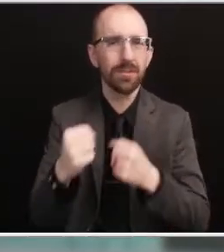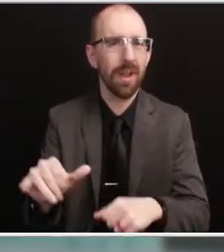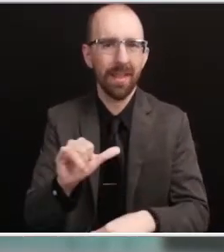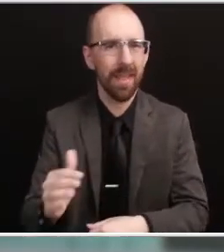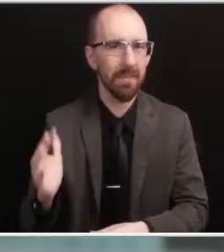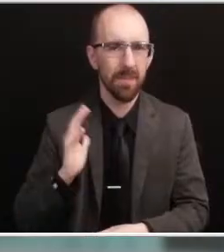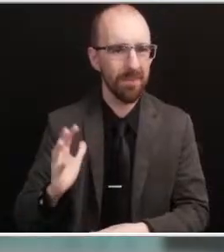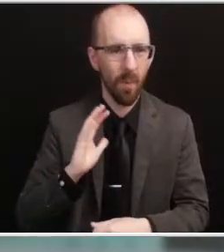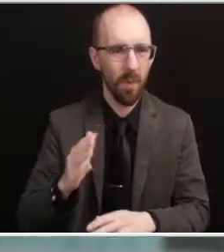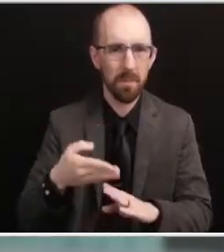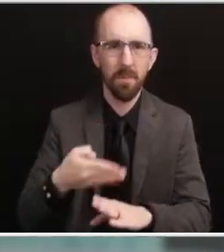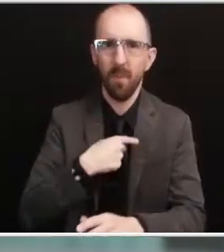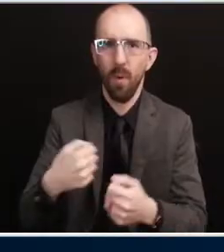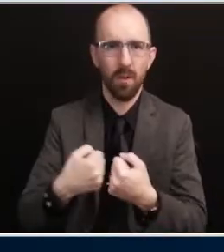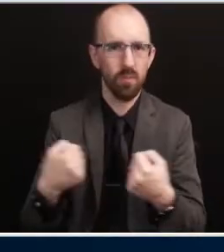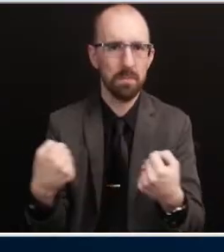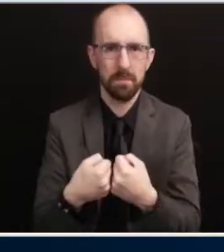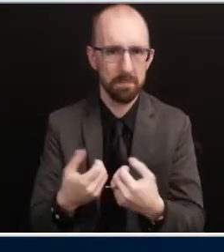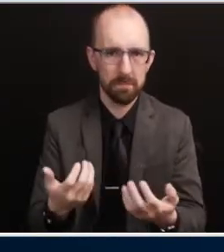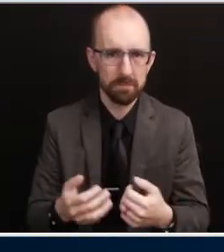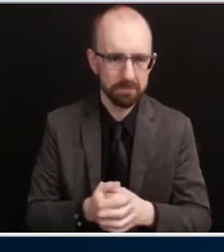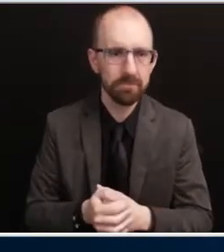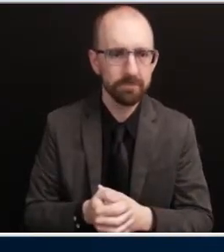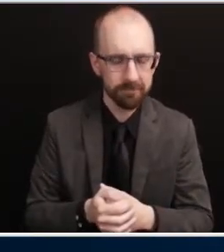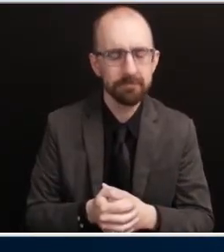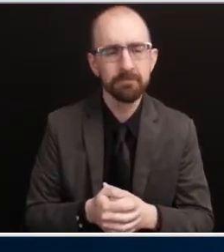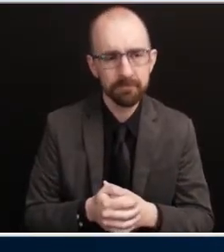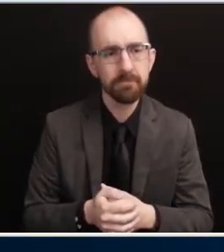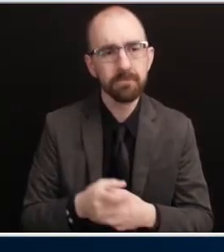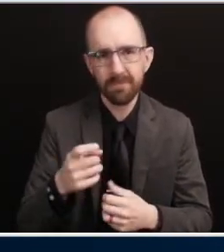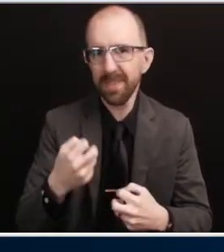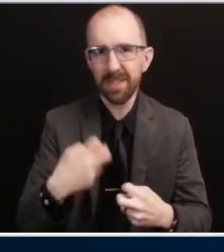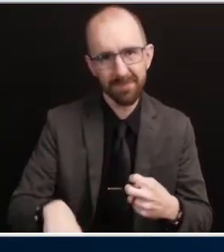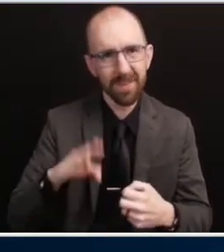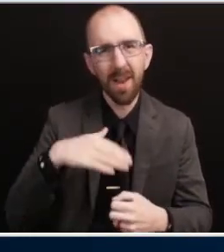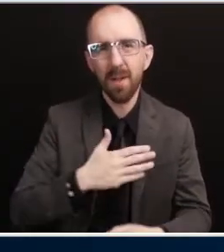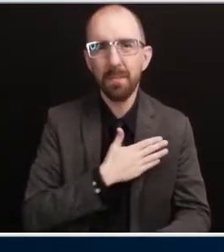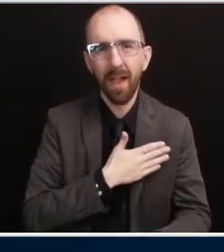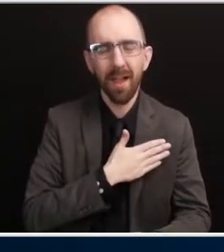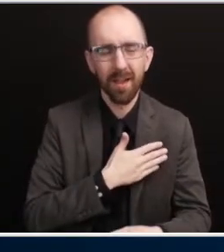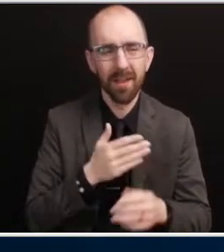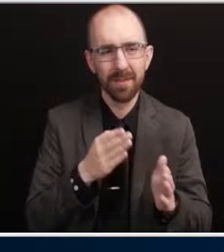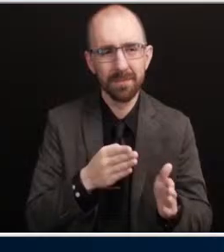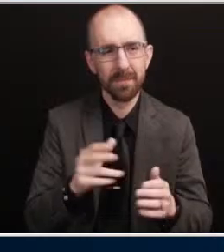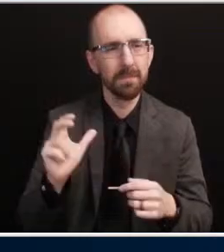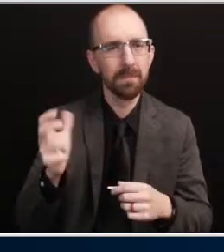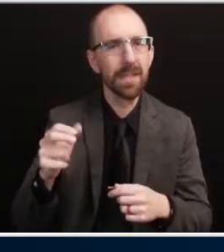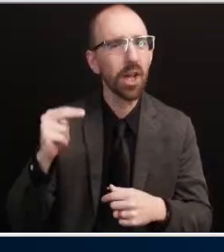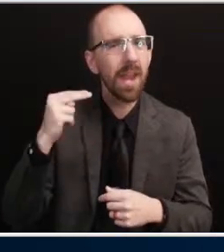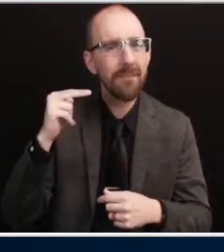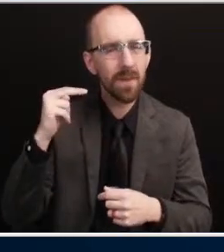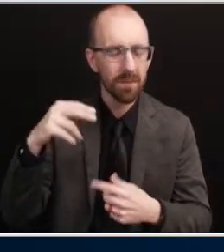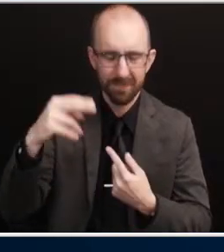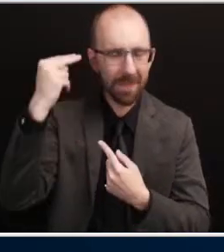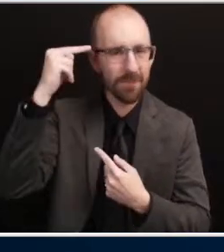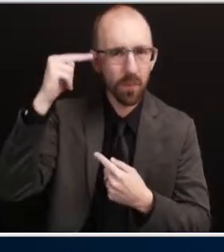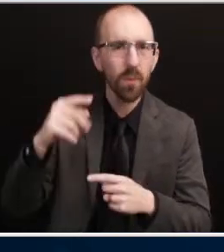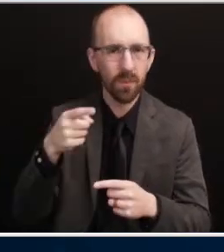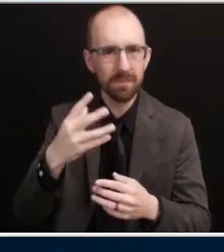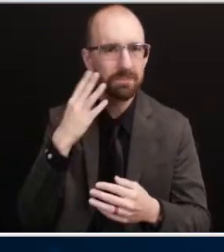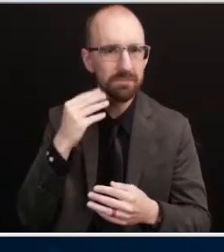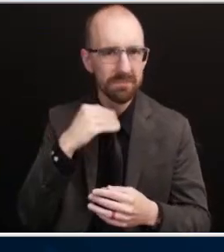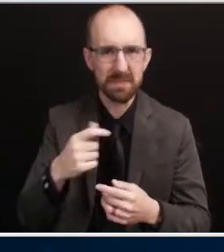before I tore it. Yeah, it's a tough one. I know my pitcher nephew went through this just about a year ago as well.